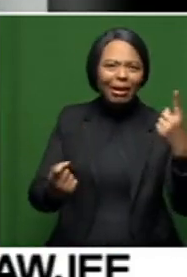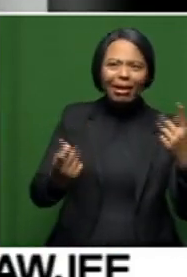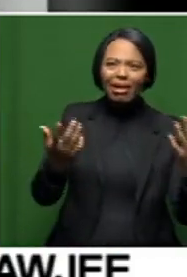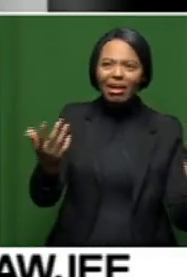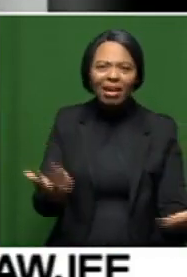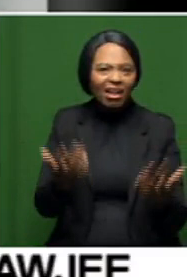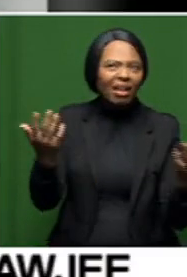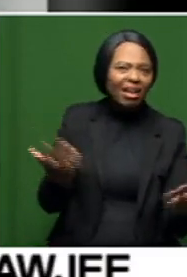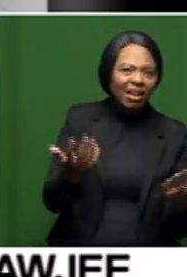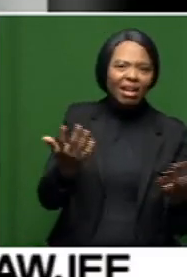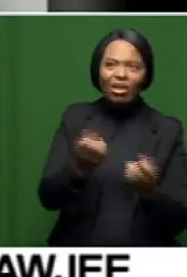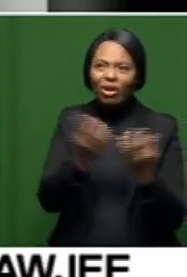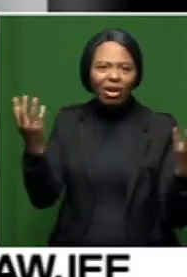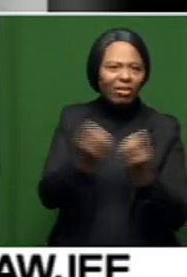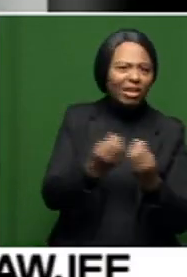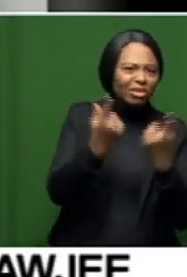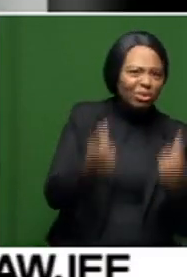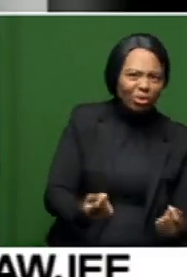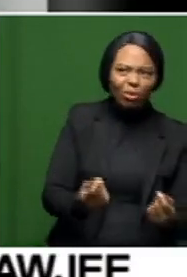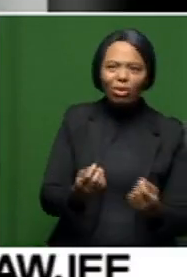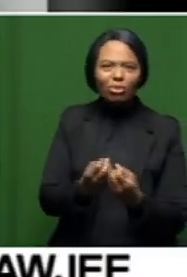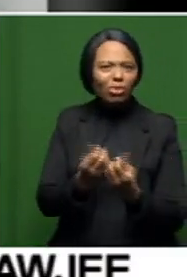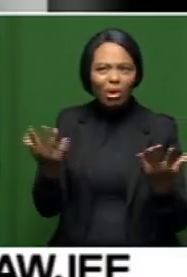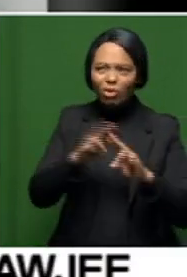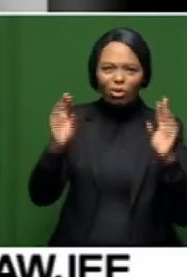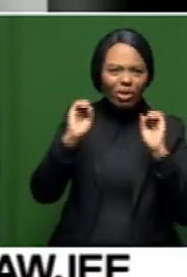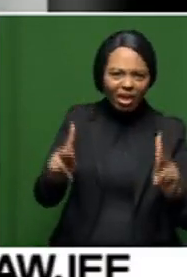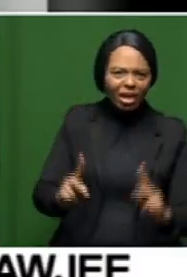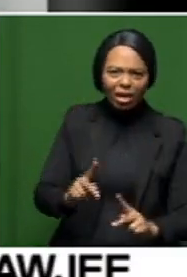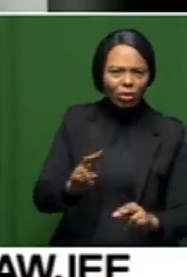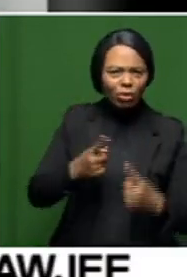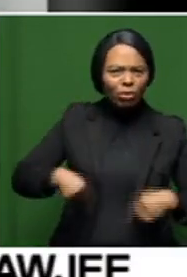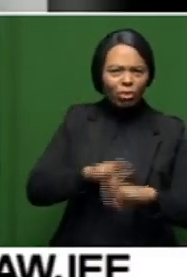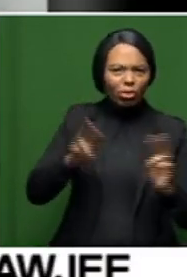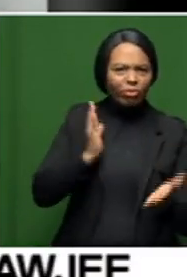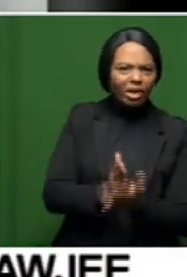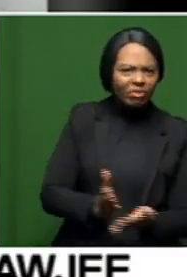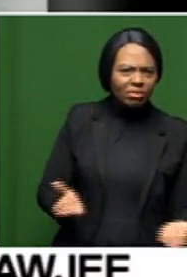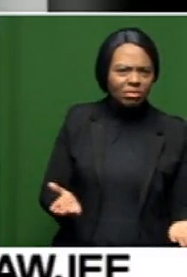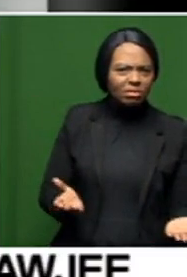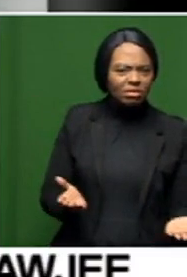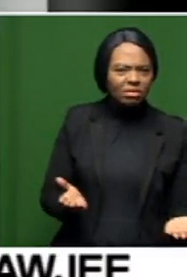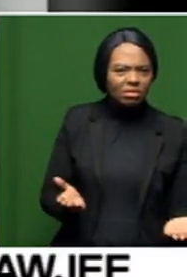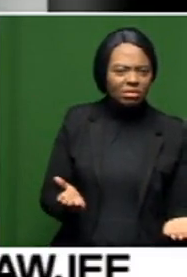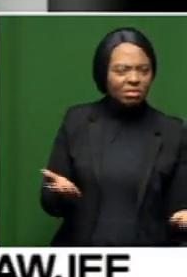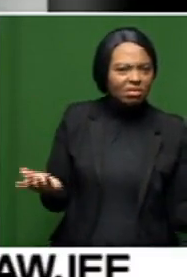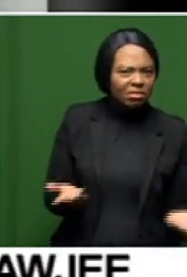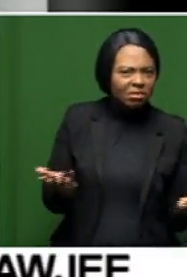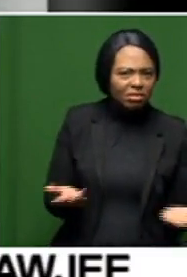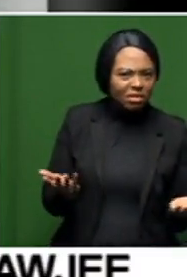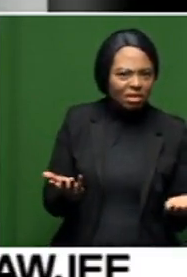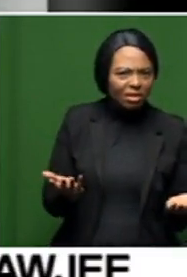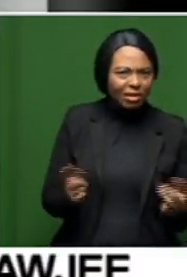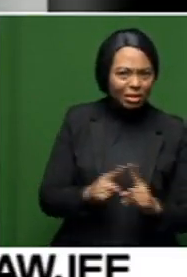so much sugar is enough, so much sugar is not okay. Like, I mean, we know the facts, right? Sugar is bad. Yeah. Like, done. But is